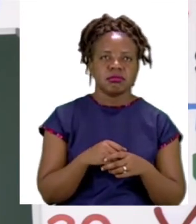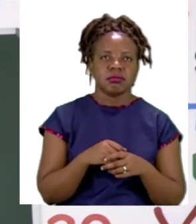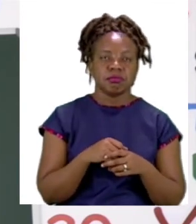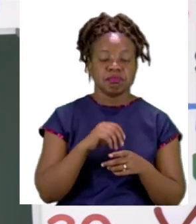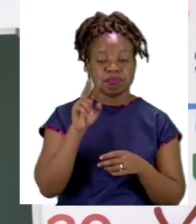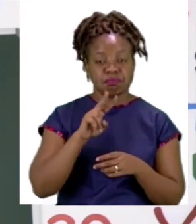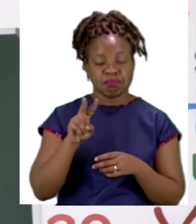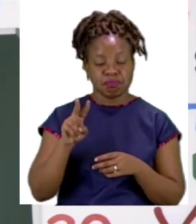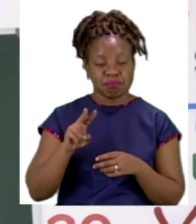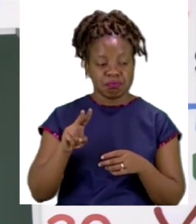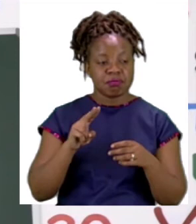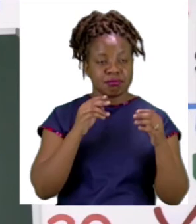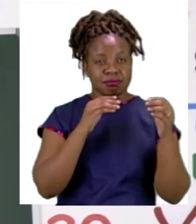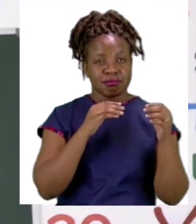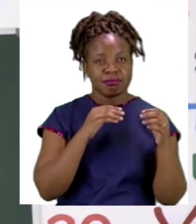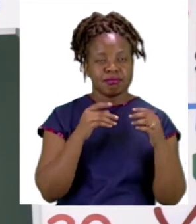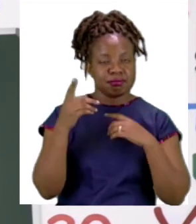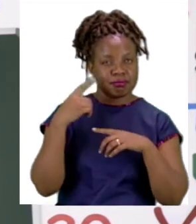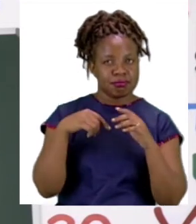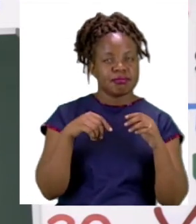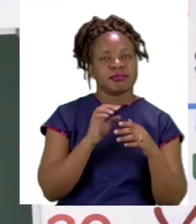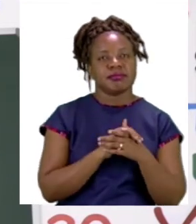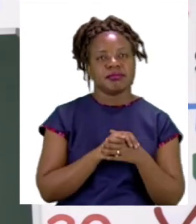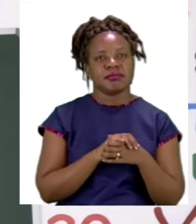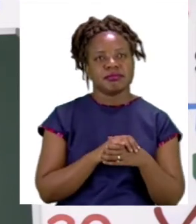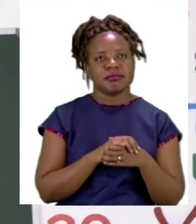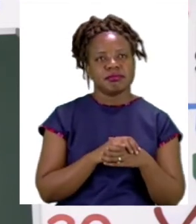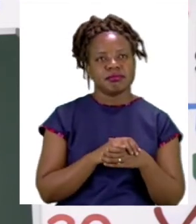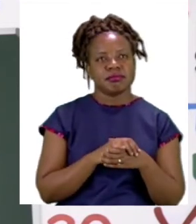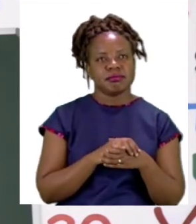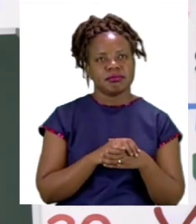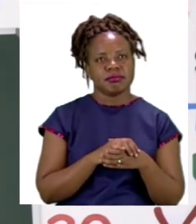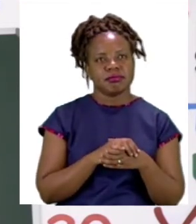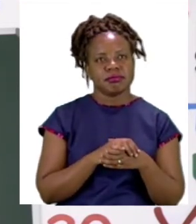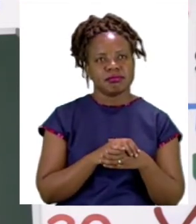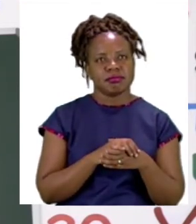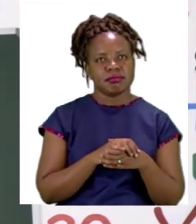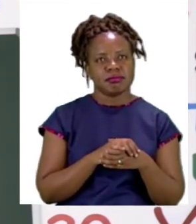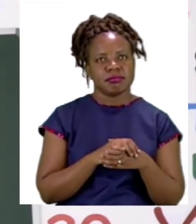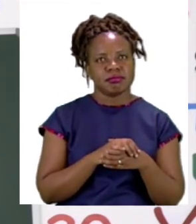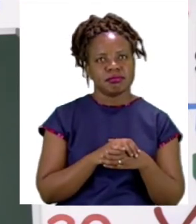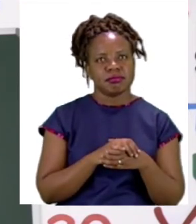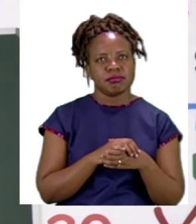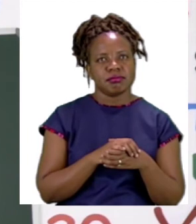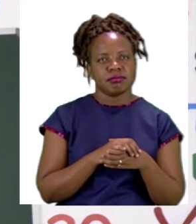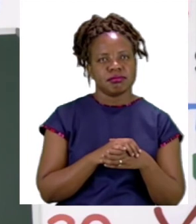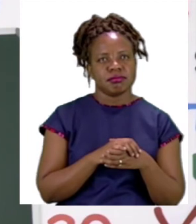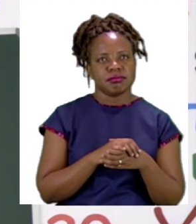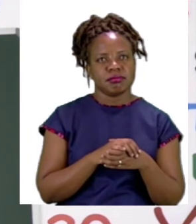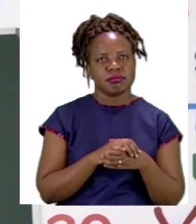writing from the beginning to where it is now, to just check if there are